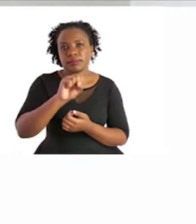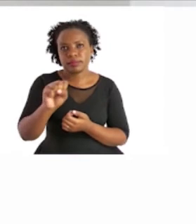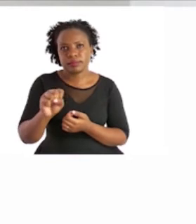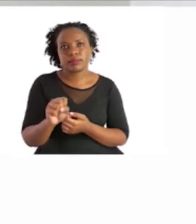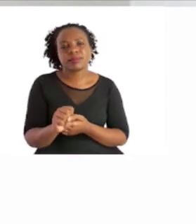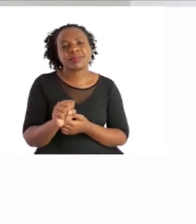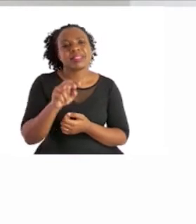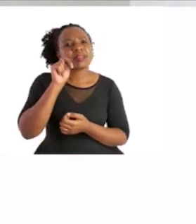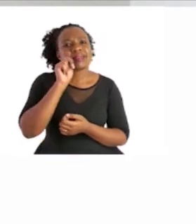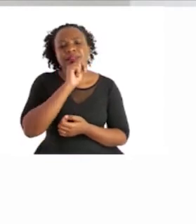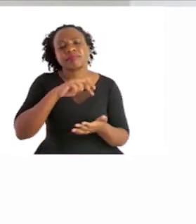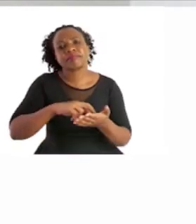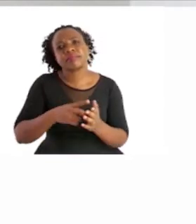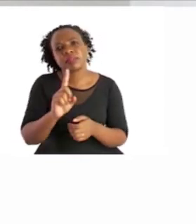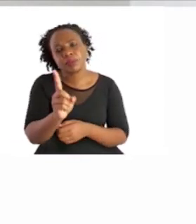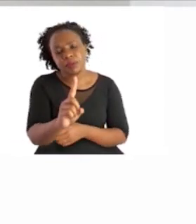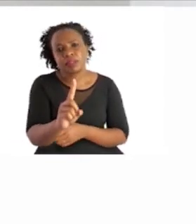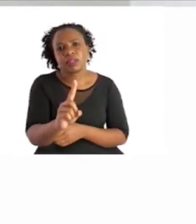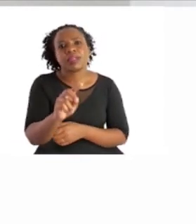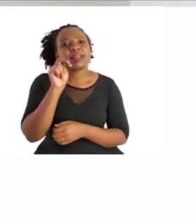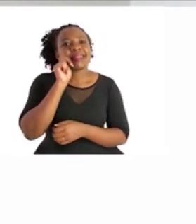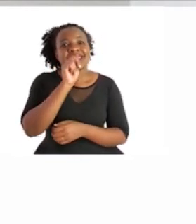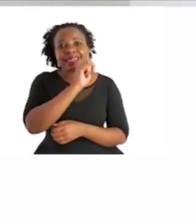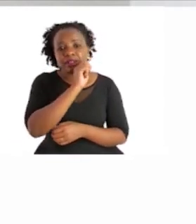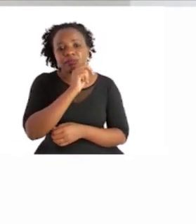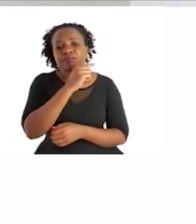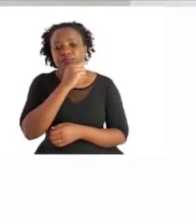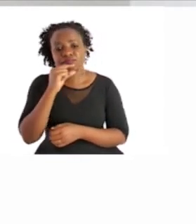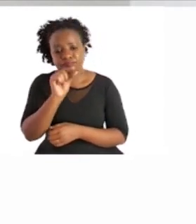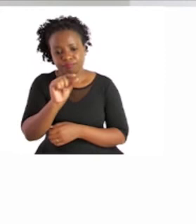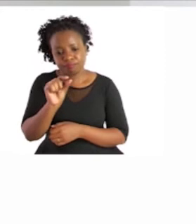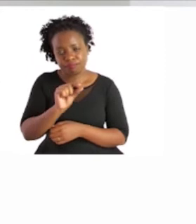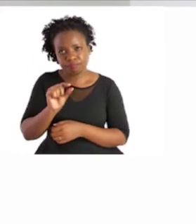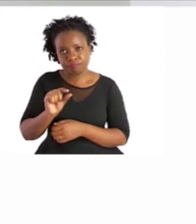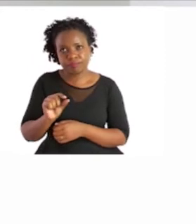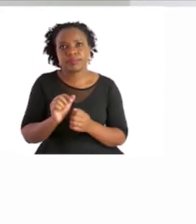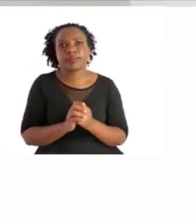What are nouns? Nouns are naming words.